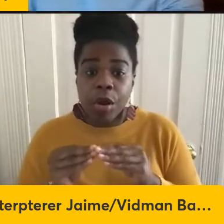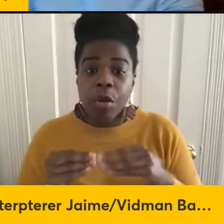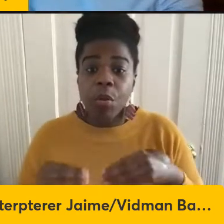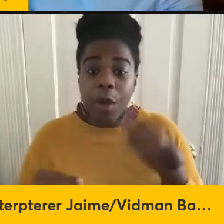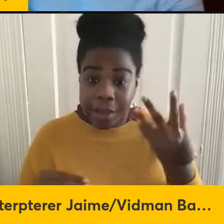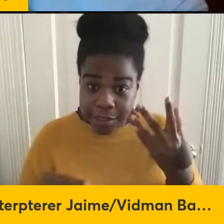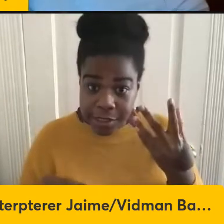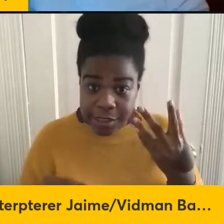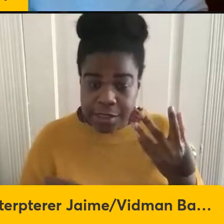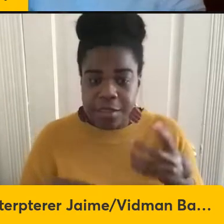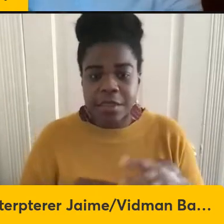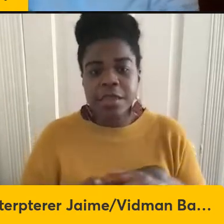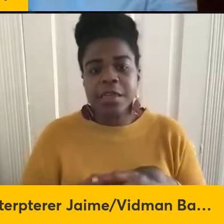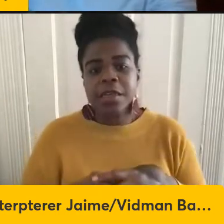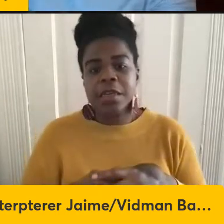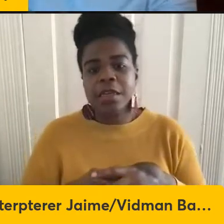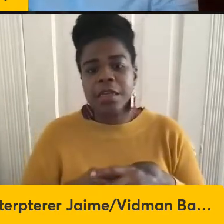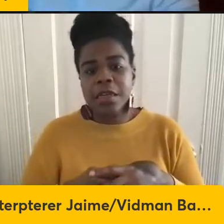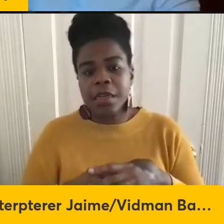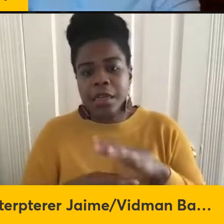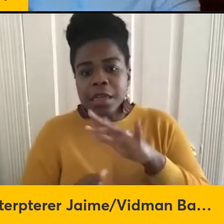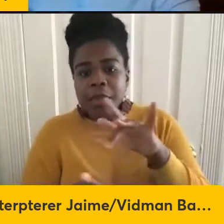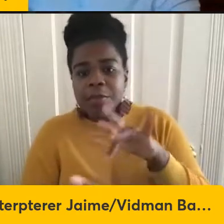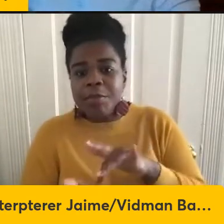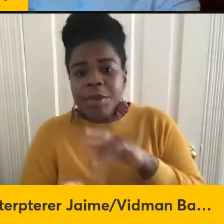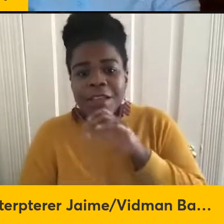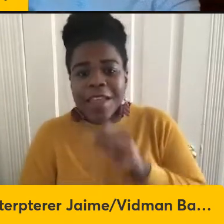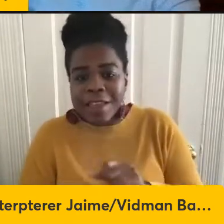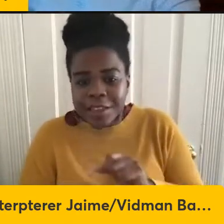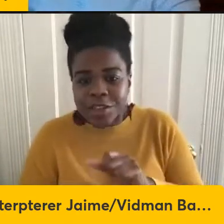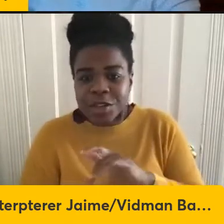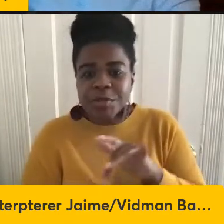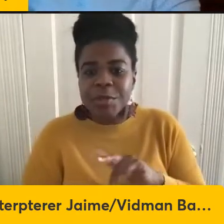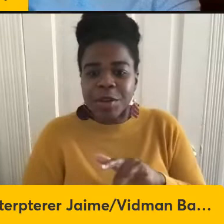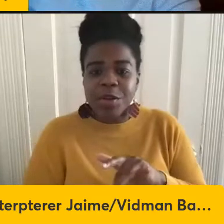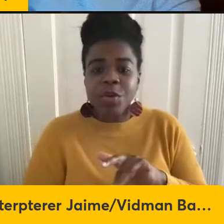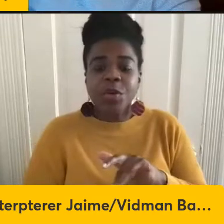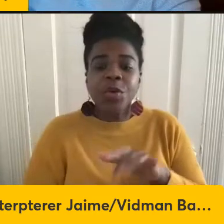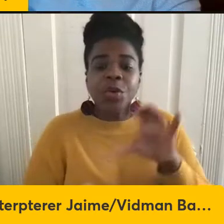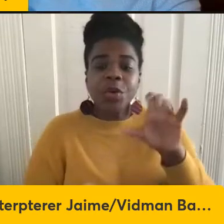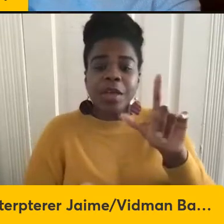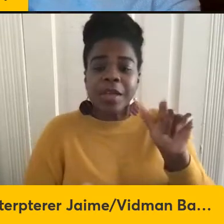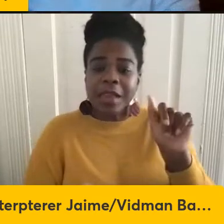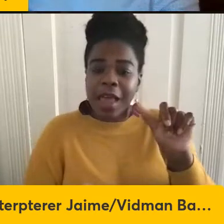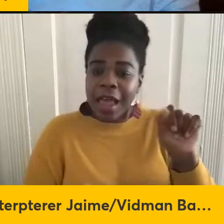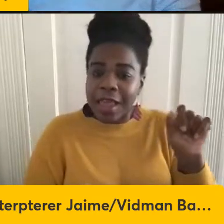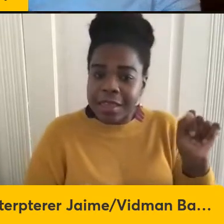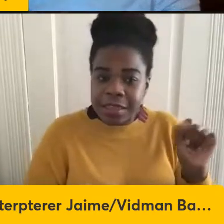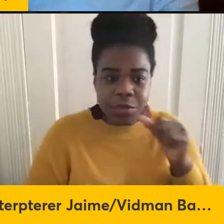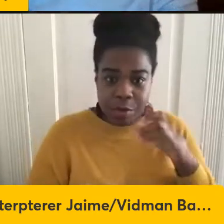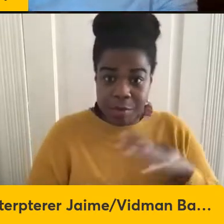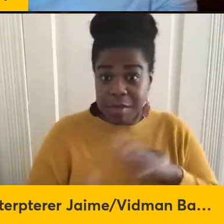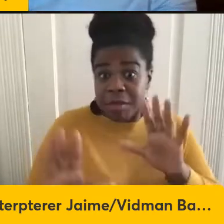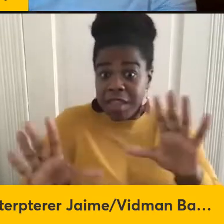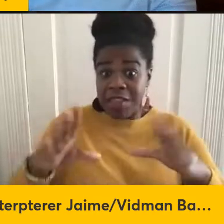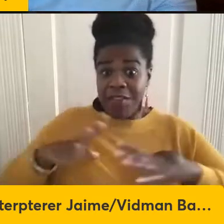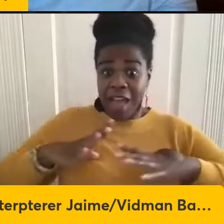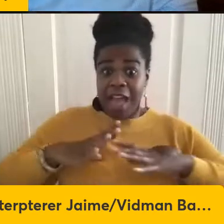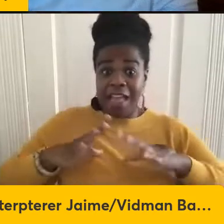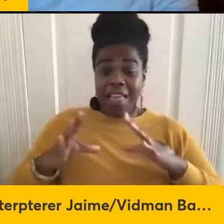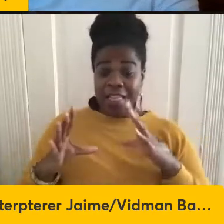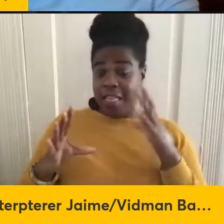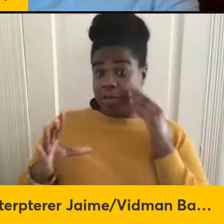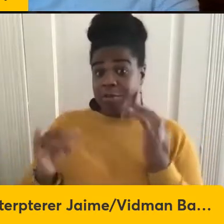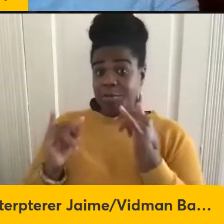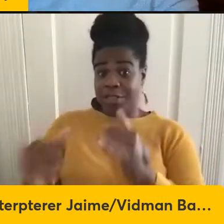or Caucasian, middle-aged, kind of middle-class women. And there's nothing wrong with that. They were experiencing the same